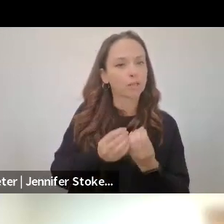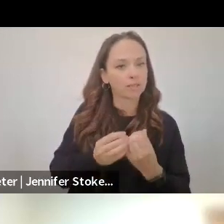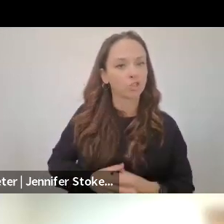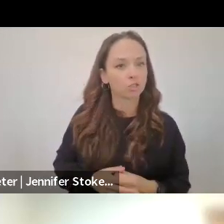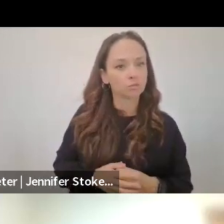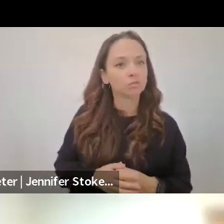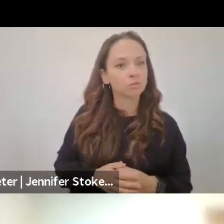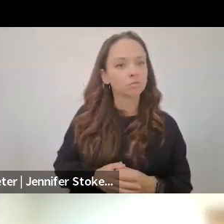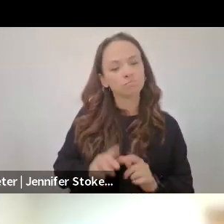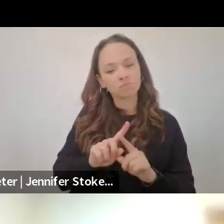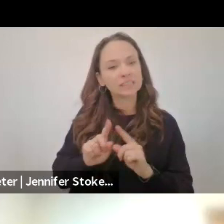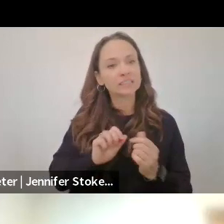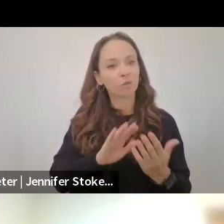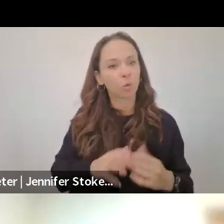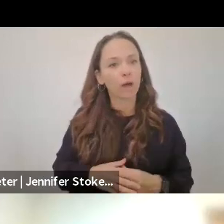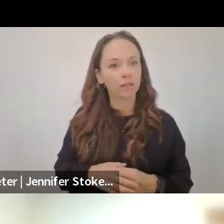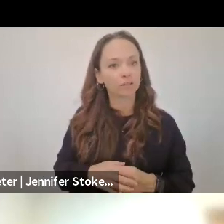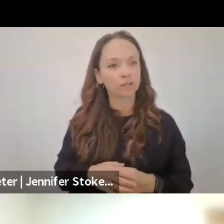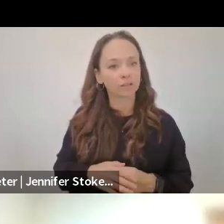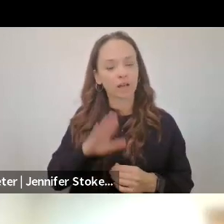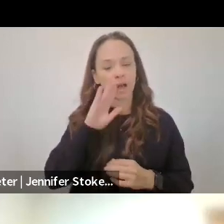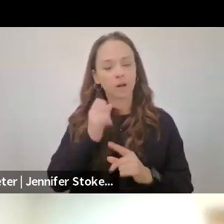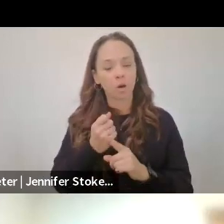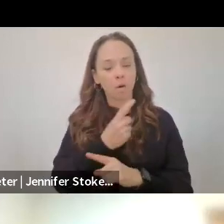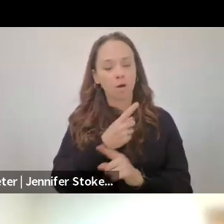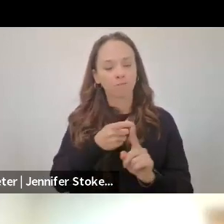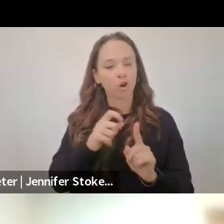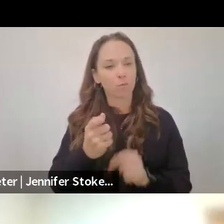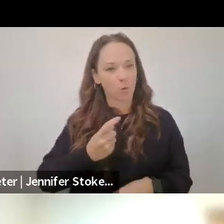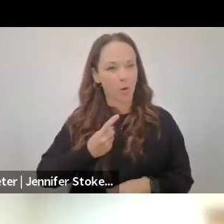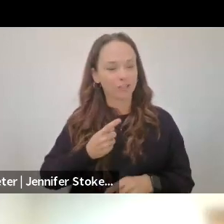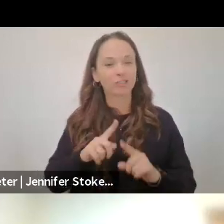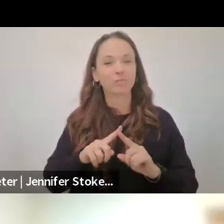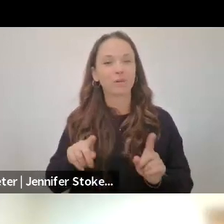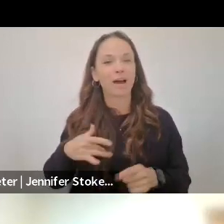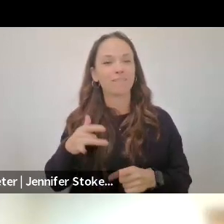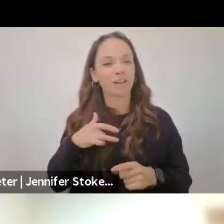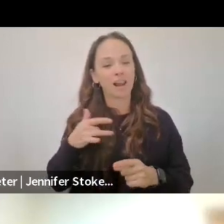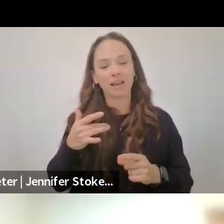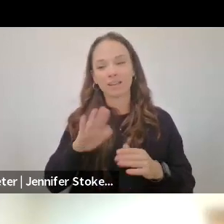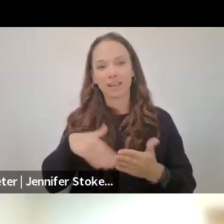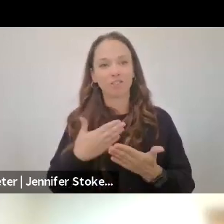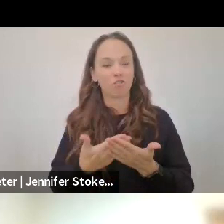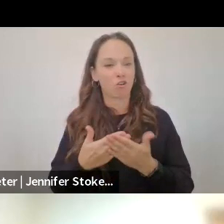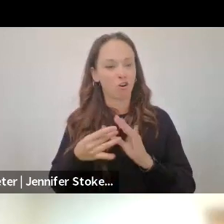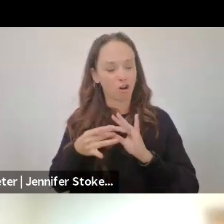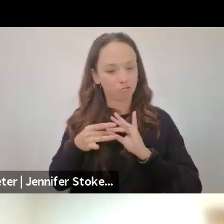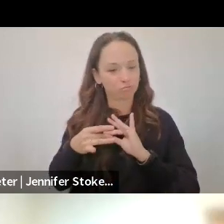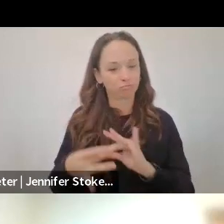in all sorts of different ways. And I know I've meandered off your actual question, but I feel like it all